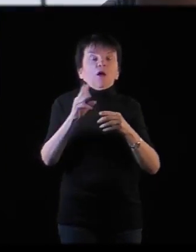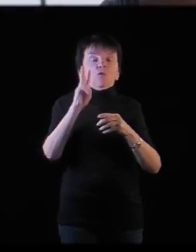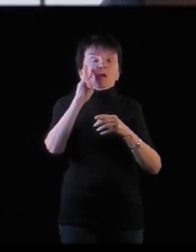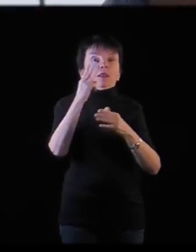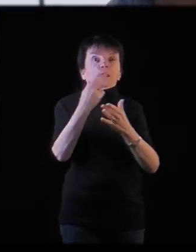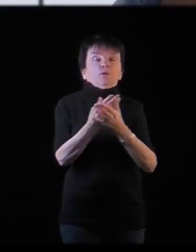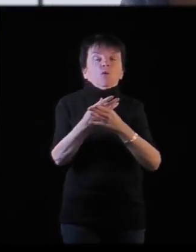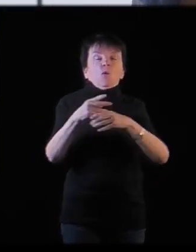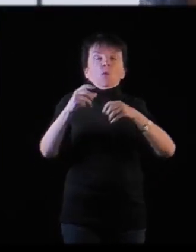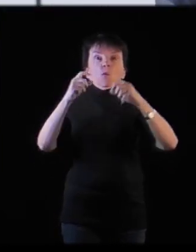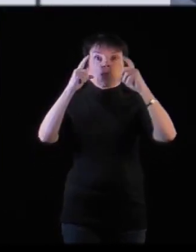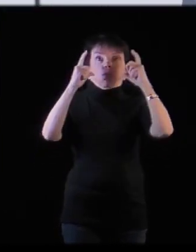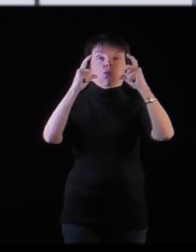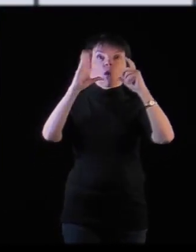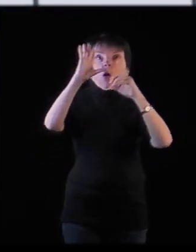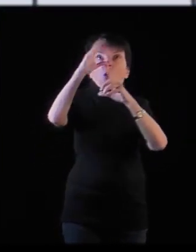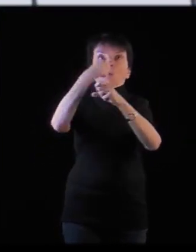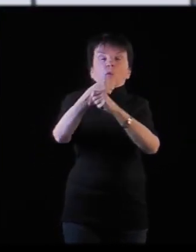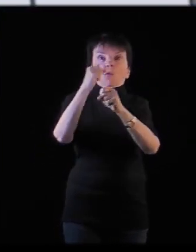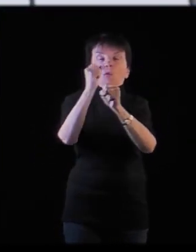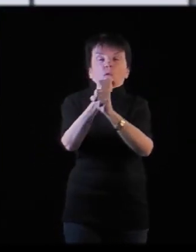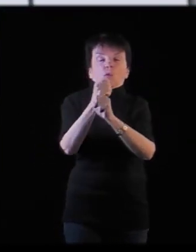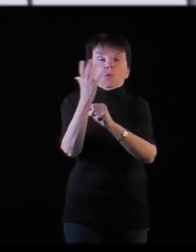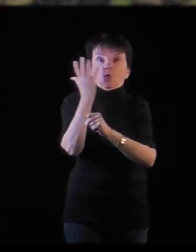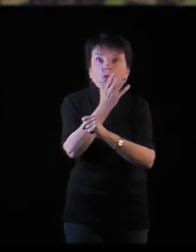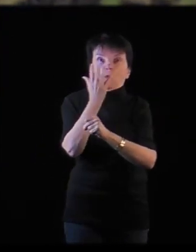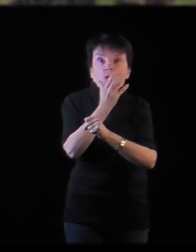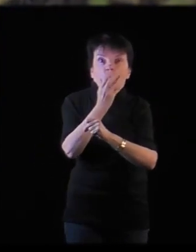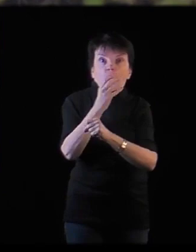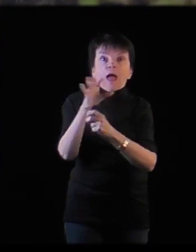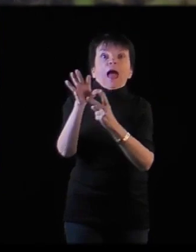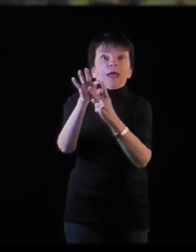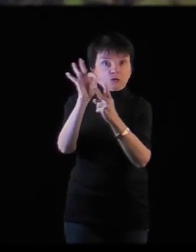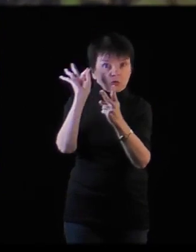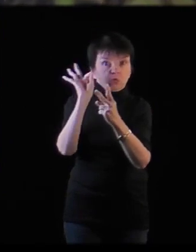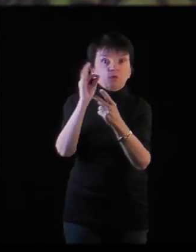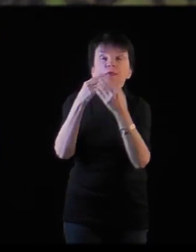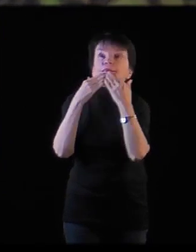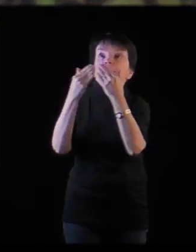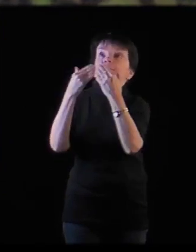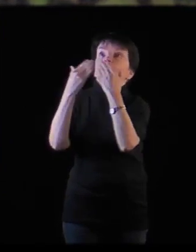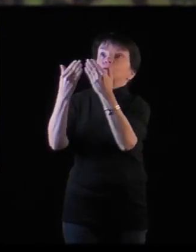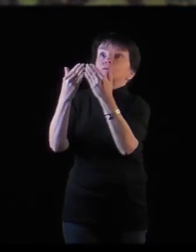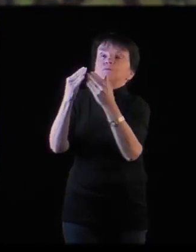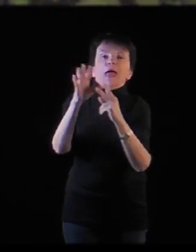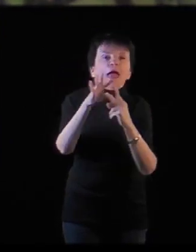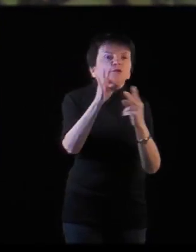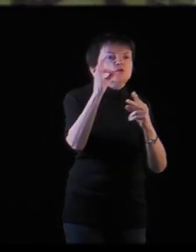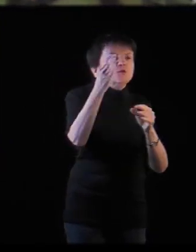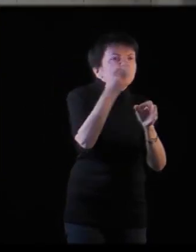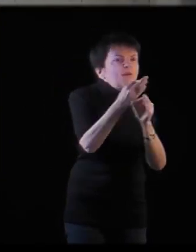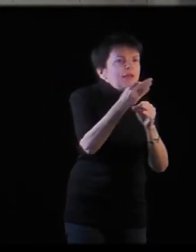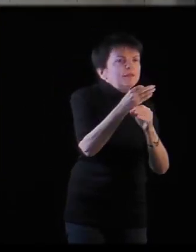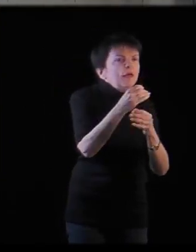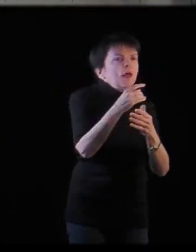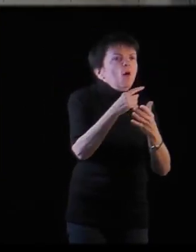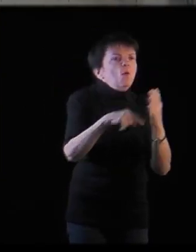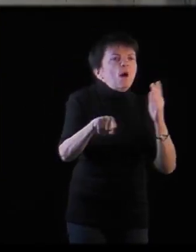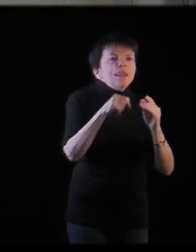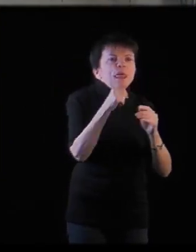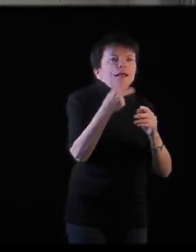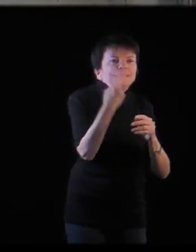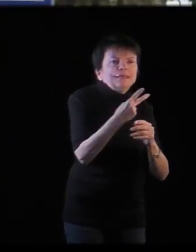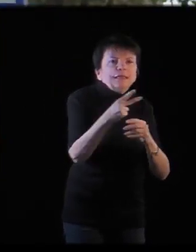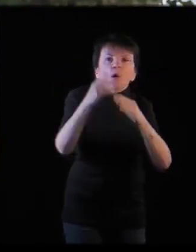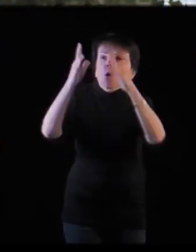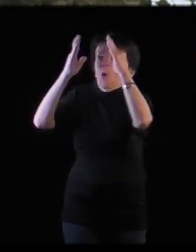creation. I choose thankful. I choose faith in what is unseen, hope for